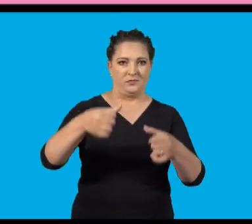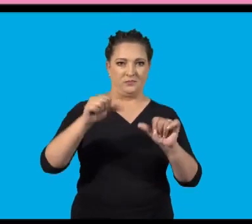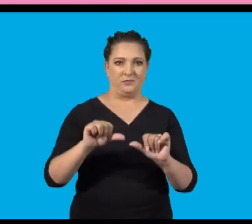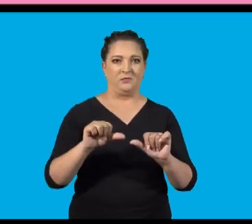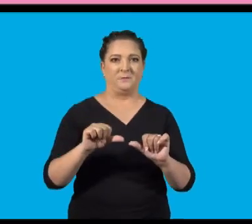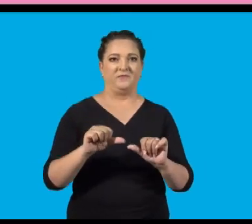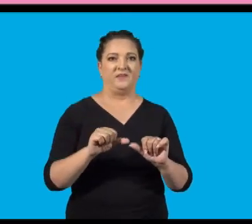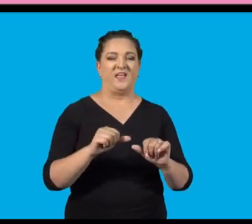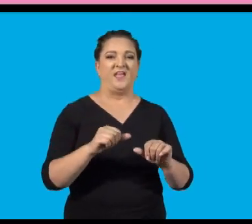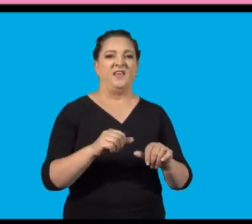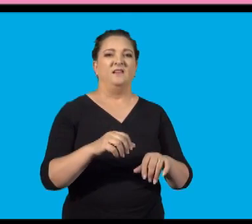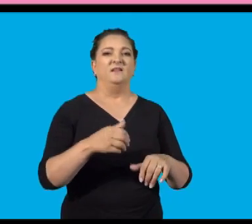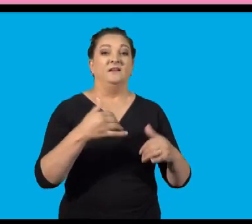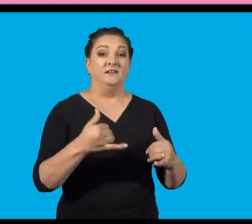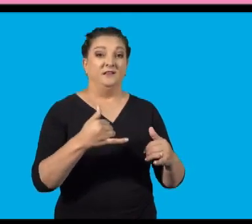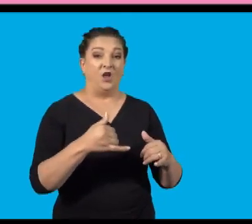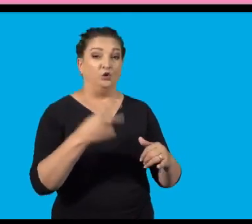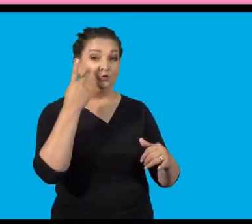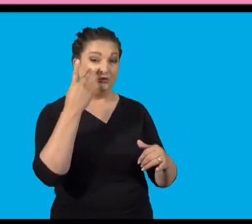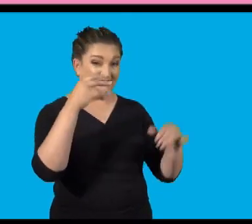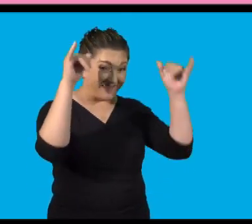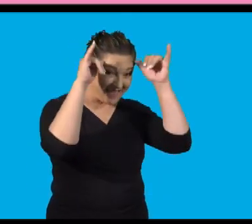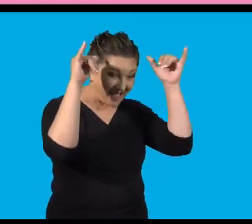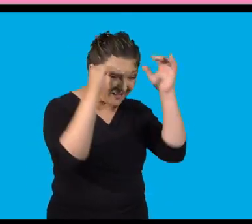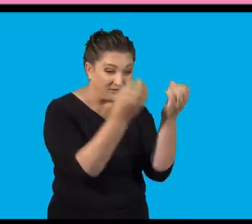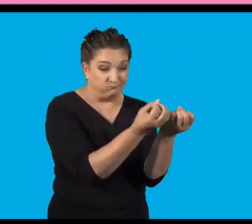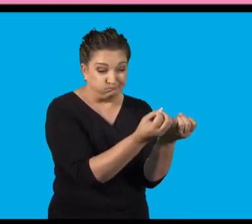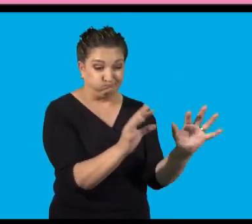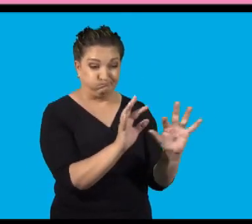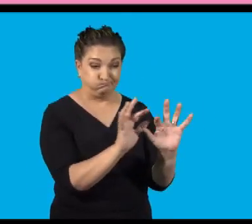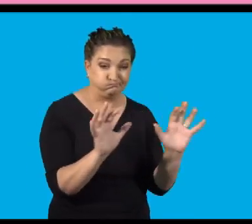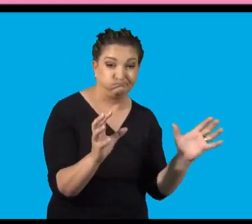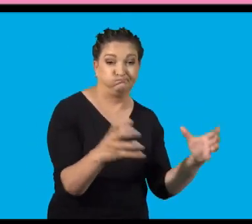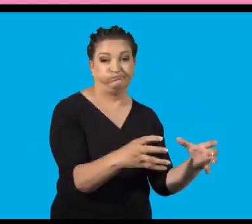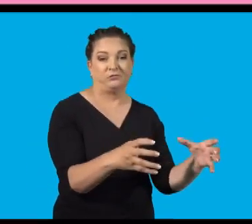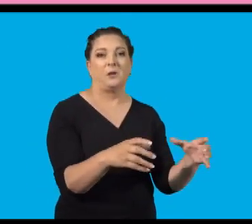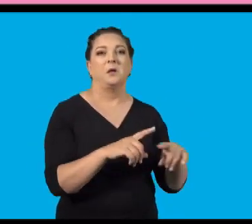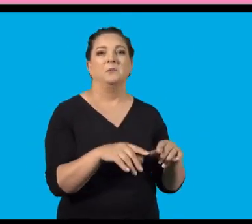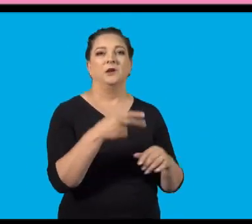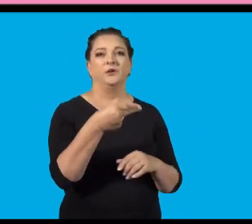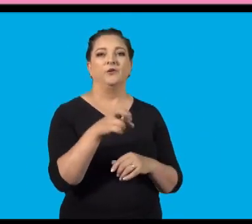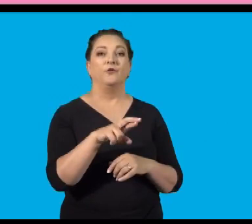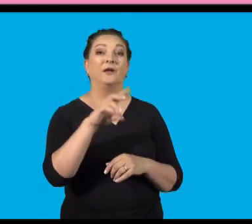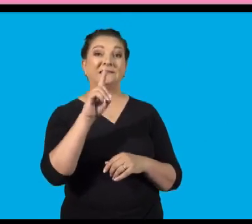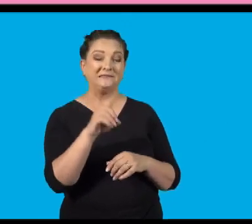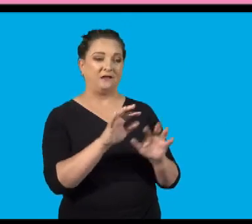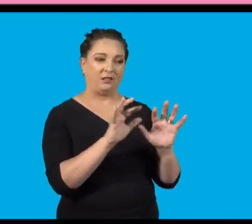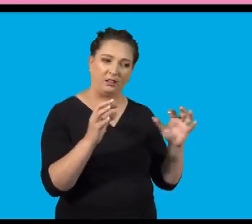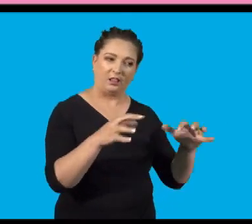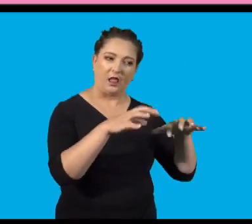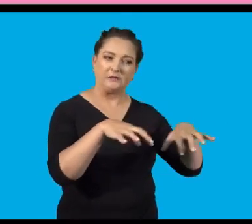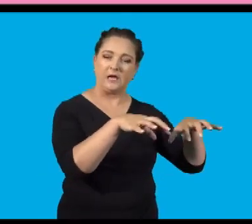a little nick comes in. The herd of cattle. Now remember, this is many cattle. However, the